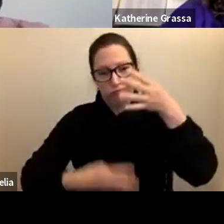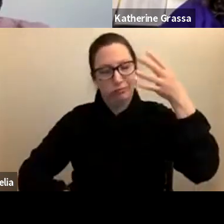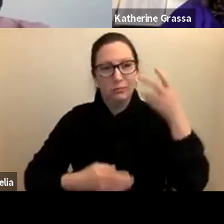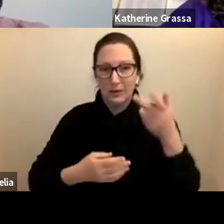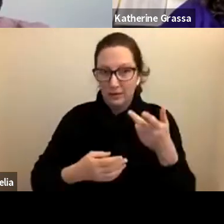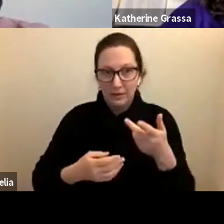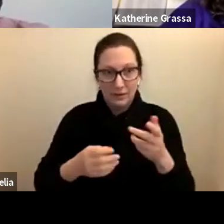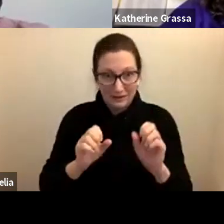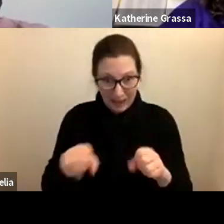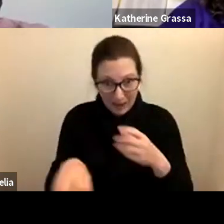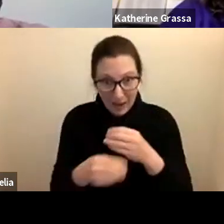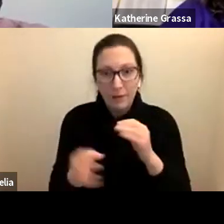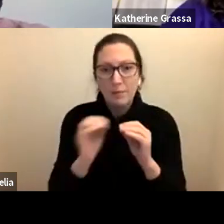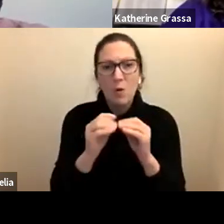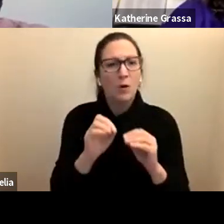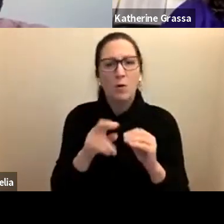Can we add to that list?